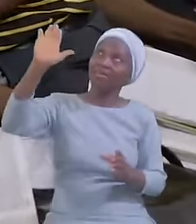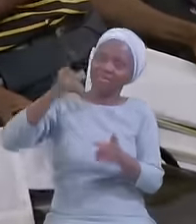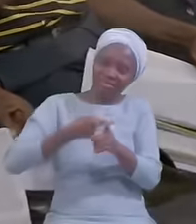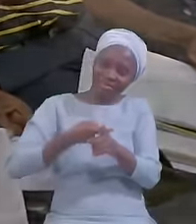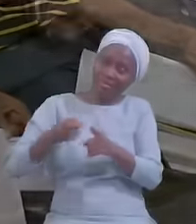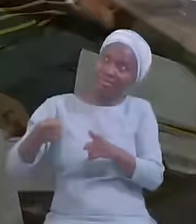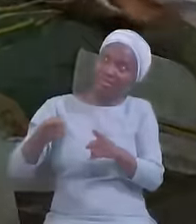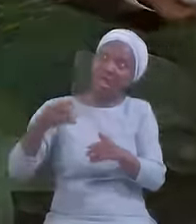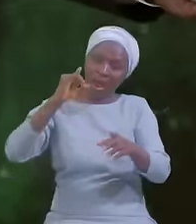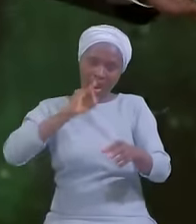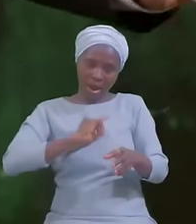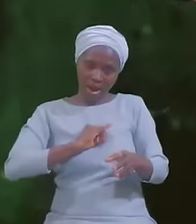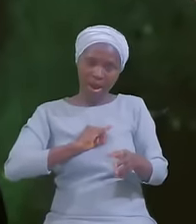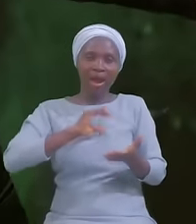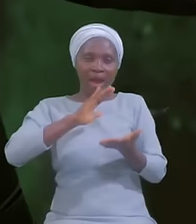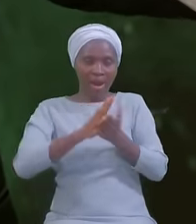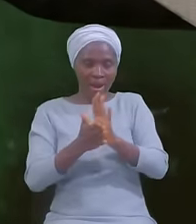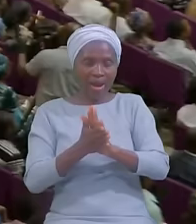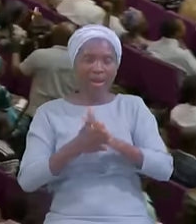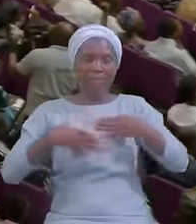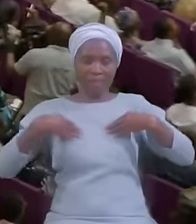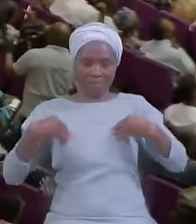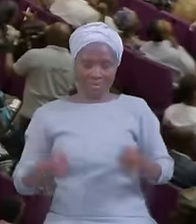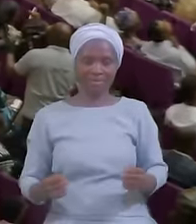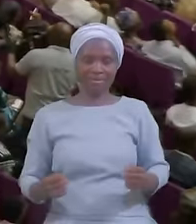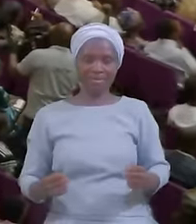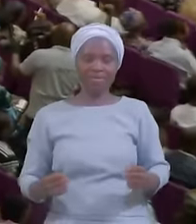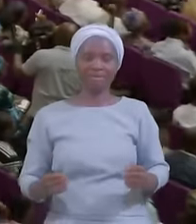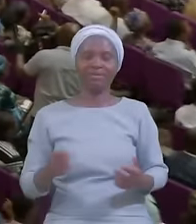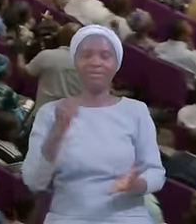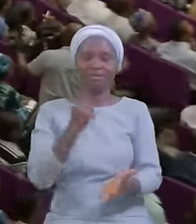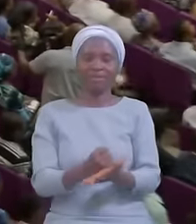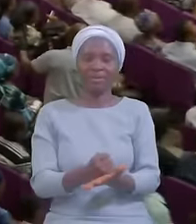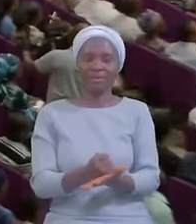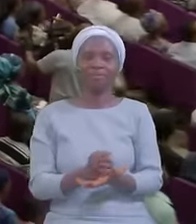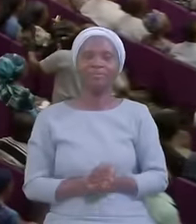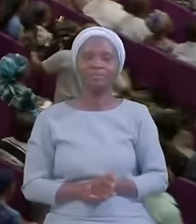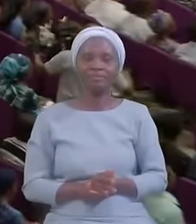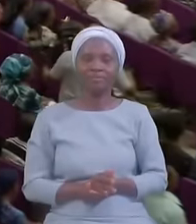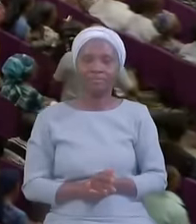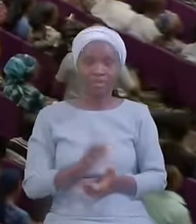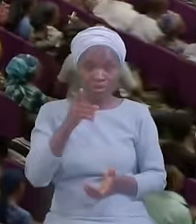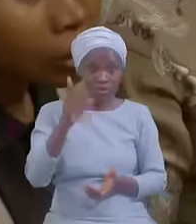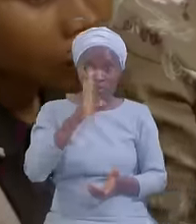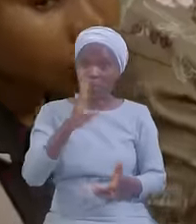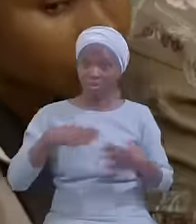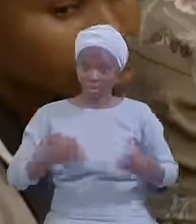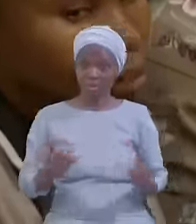stripes, I am healed. Will you be healed tonight?